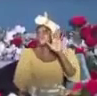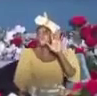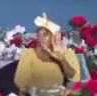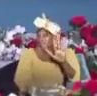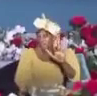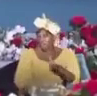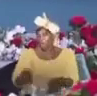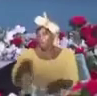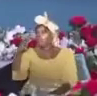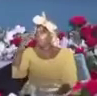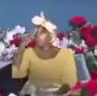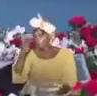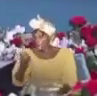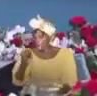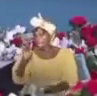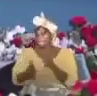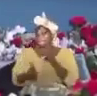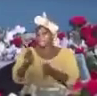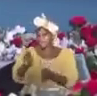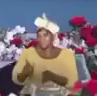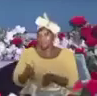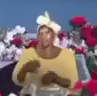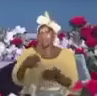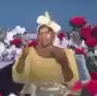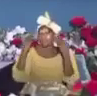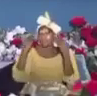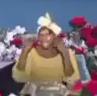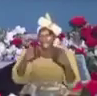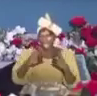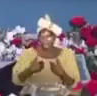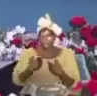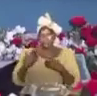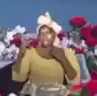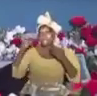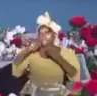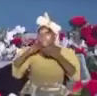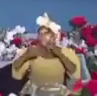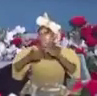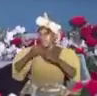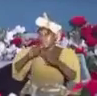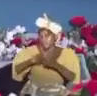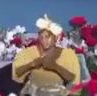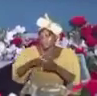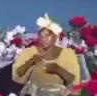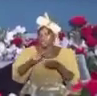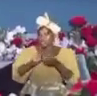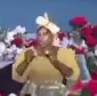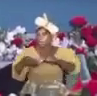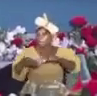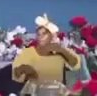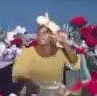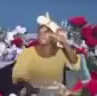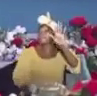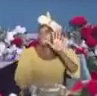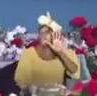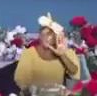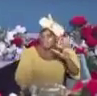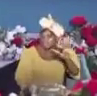through tragedies. Let me quickly run through the remaining two. Number five. The fifth reason